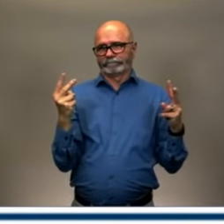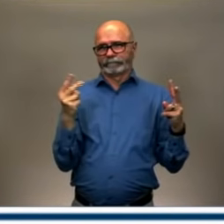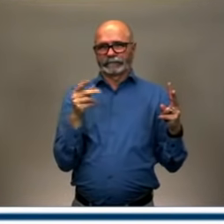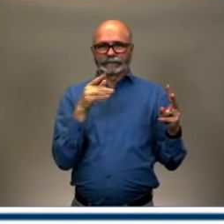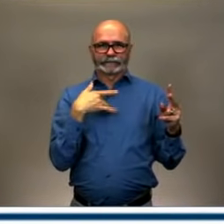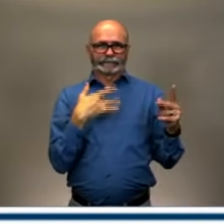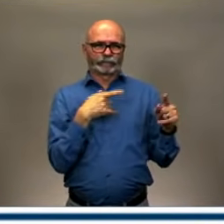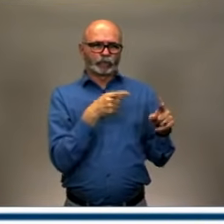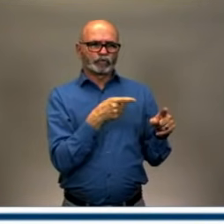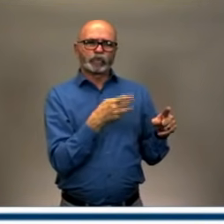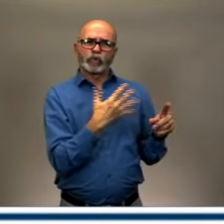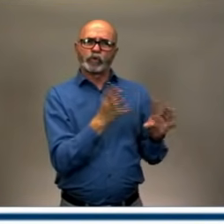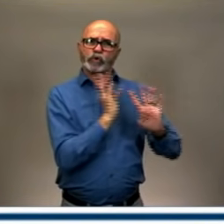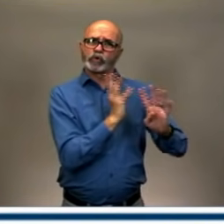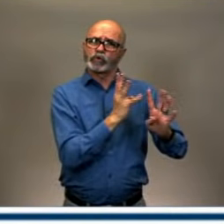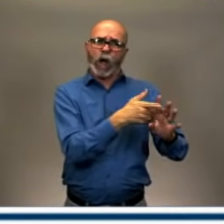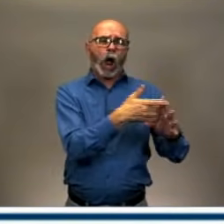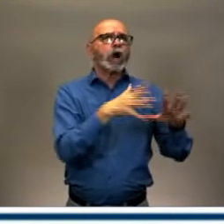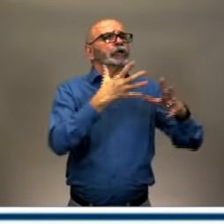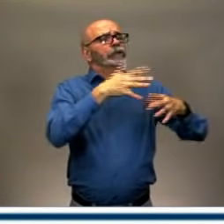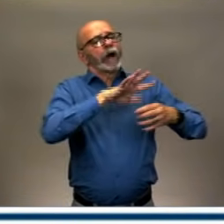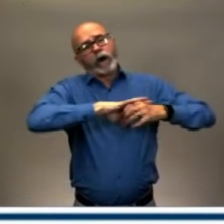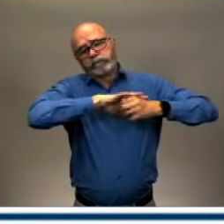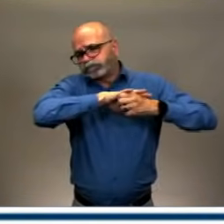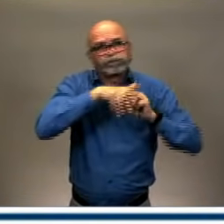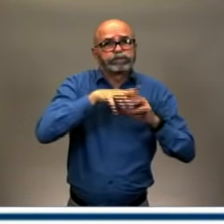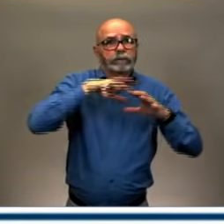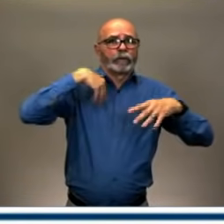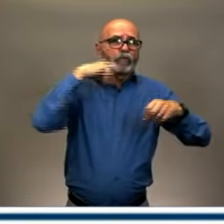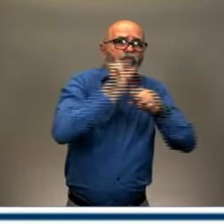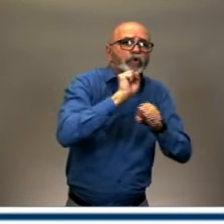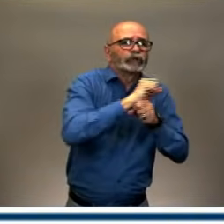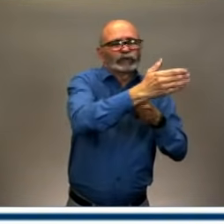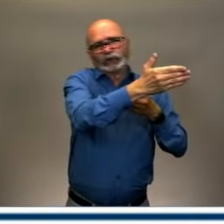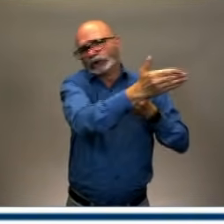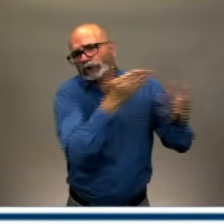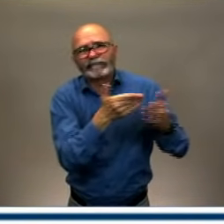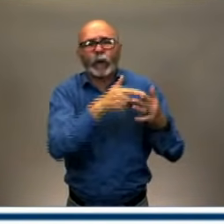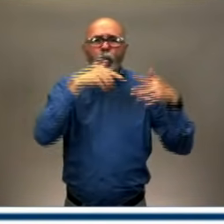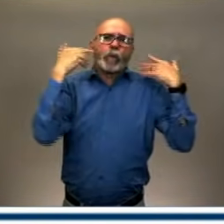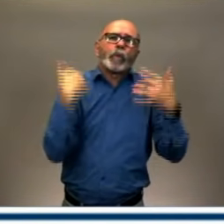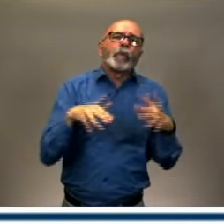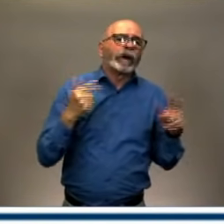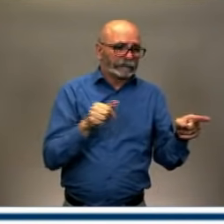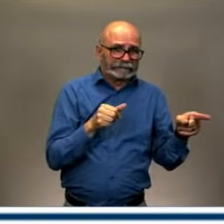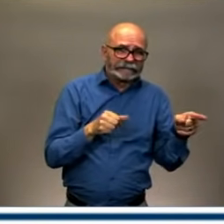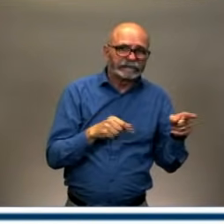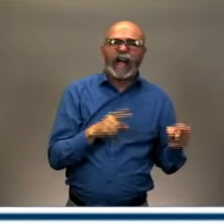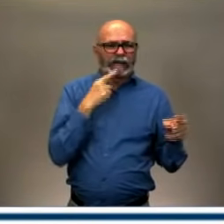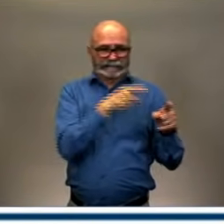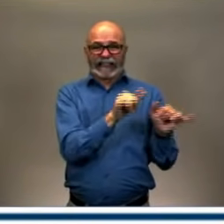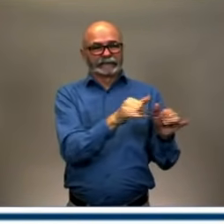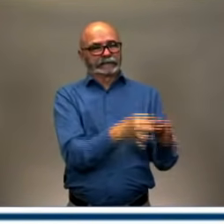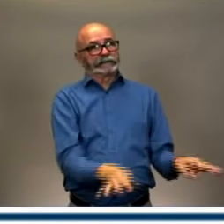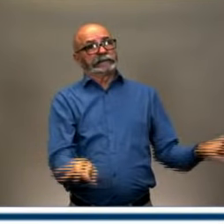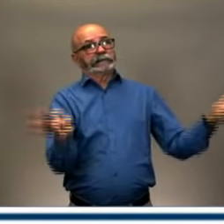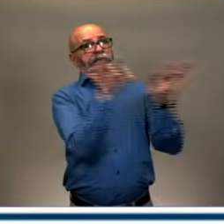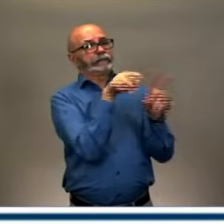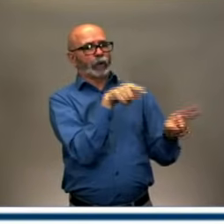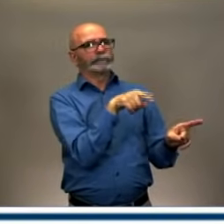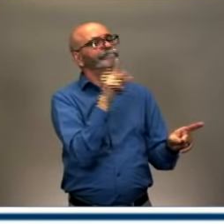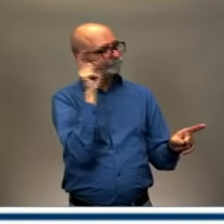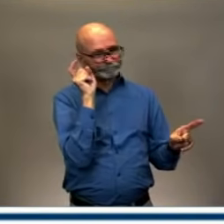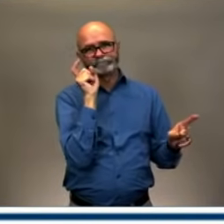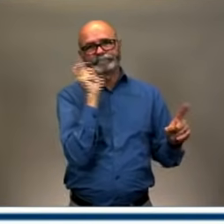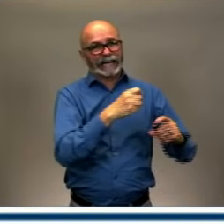an essential worker and what makes sense in the Nova Scotia context is who is vitally important to make sure that they're protected as